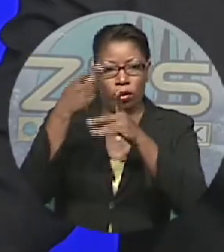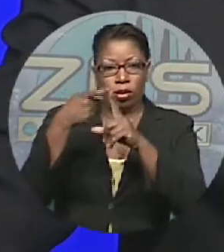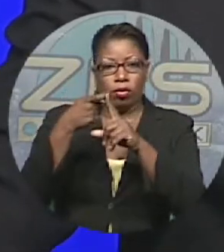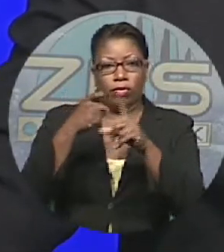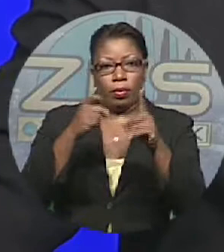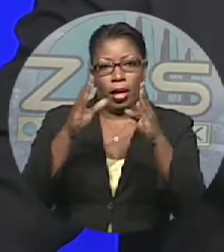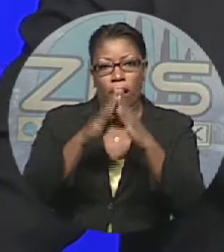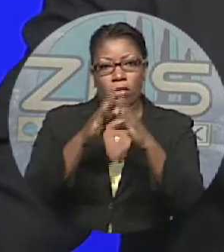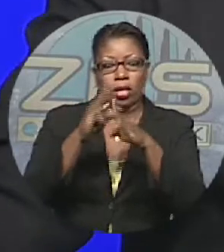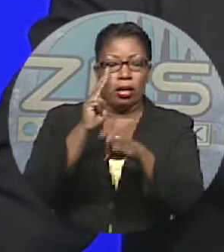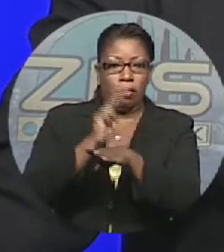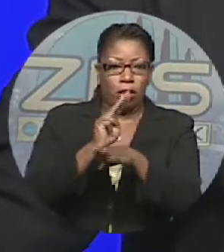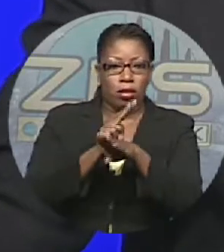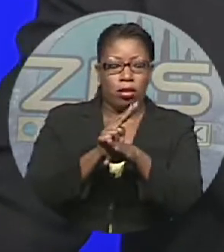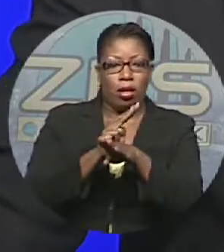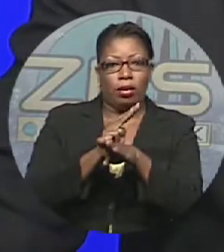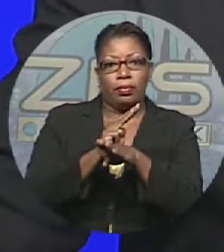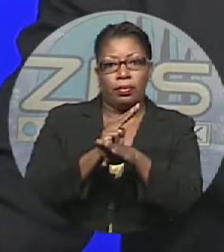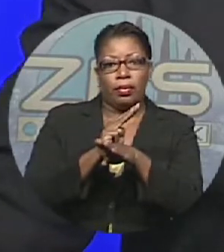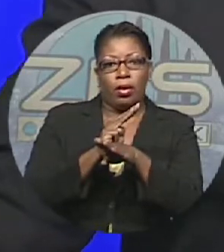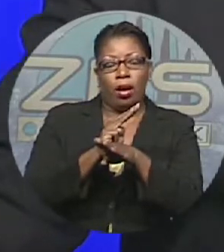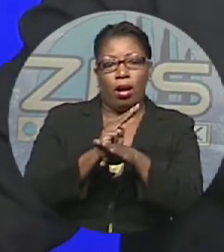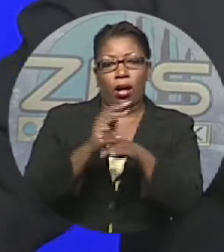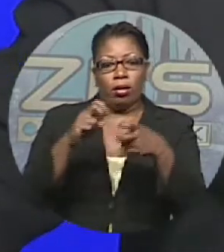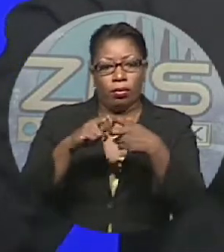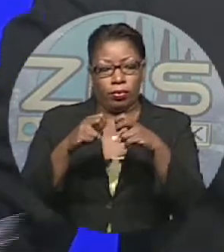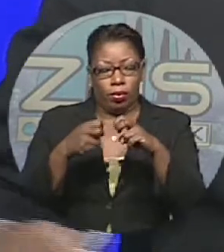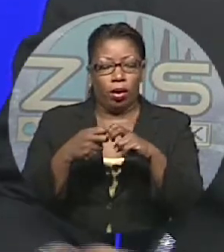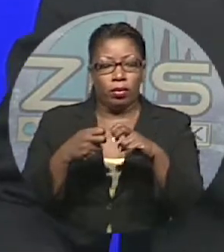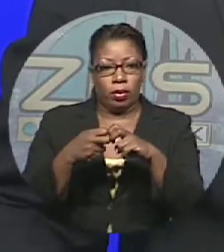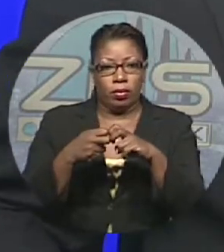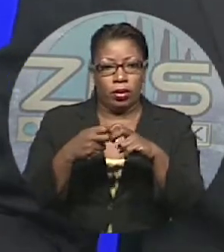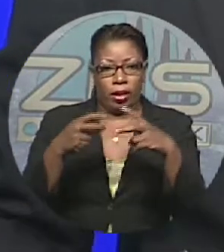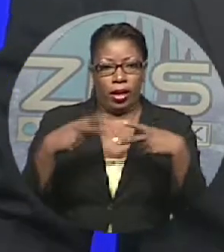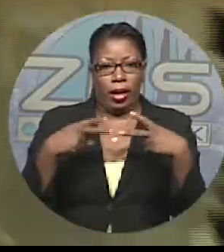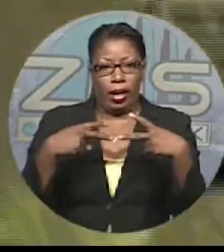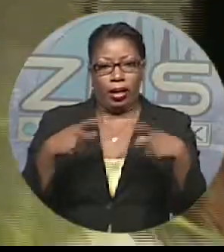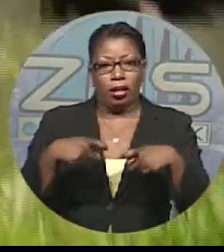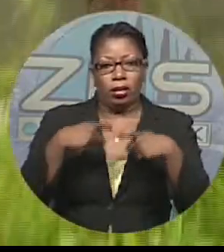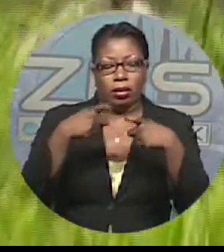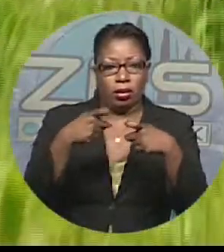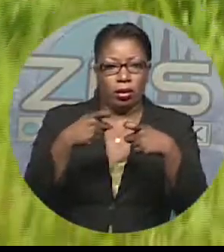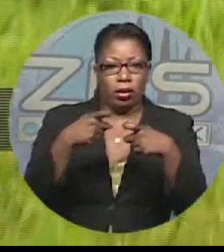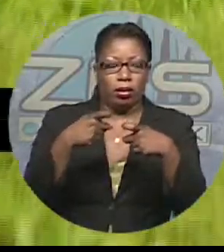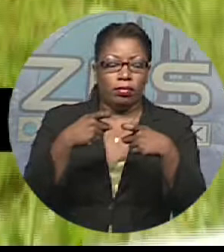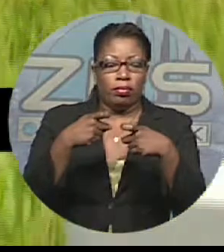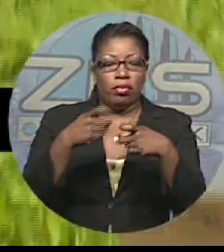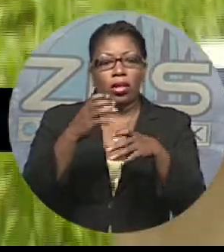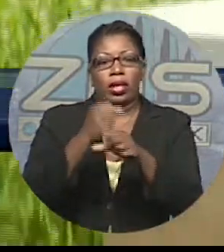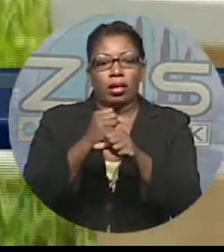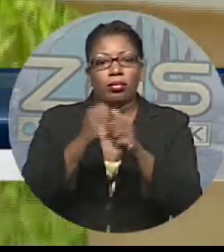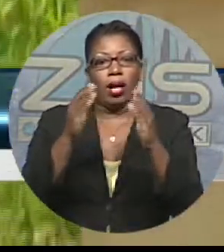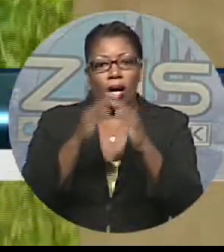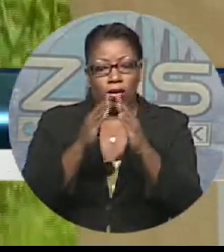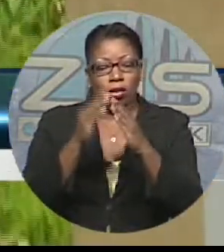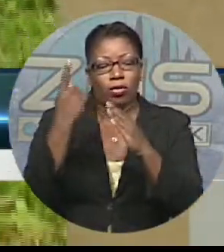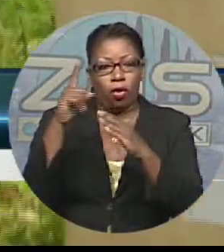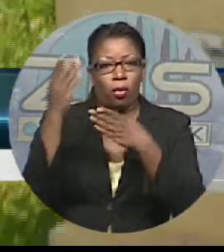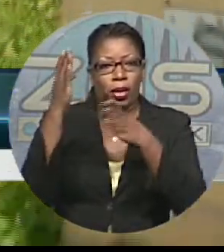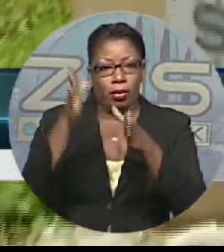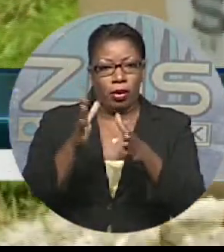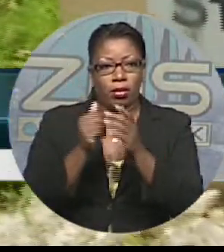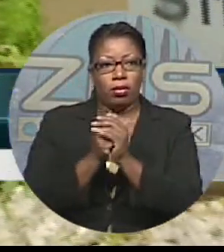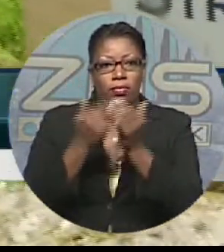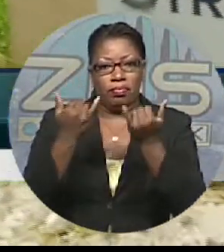the triumphs and challenges of providing affordable housing for Bahamians. The Ministry of Housing moving swiftly ahead to get